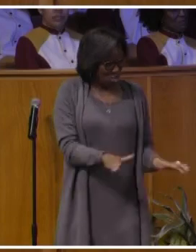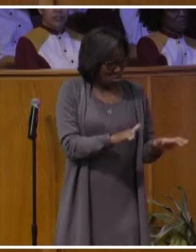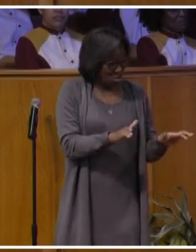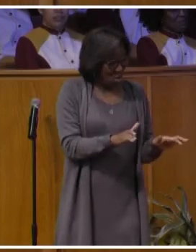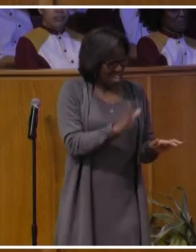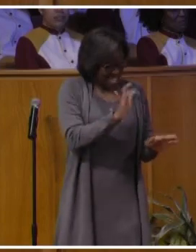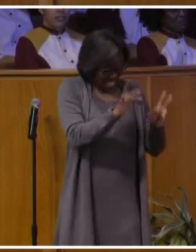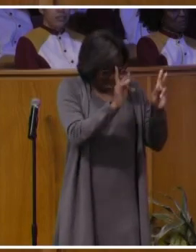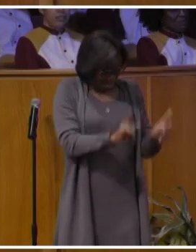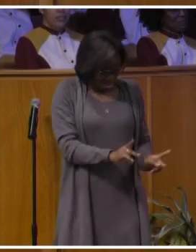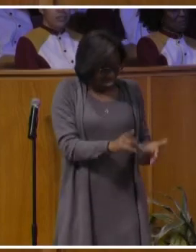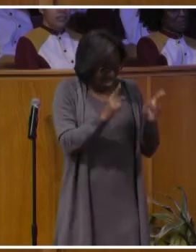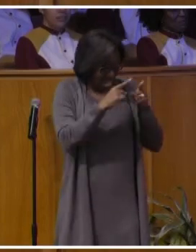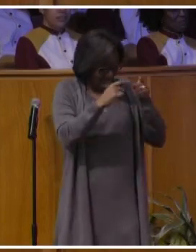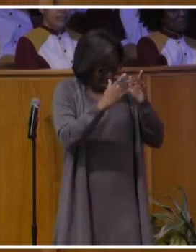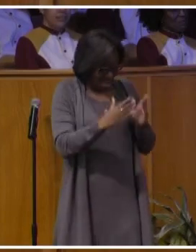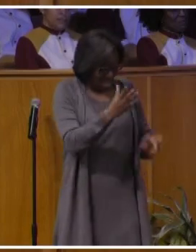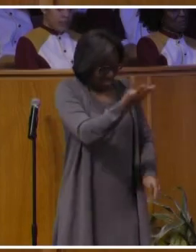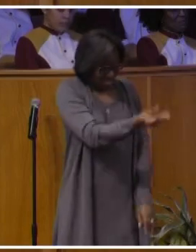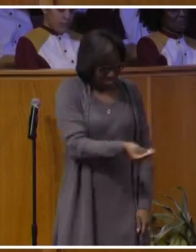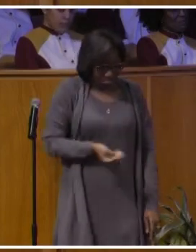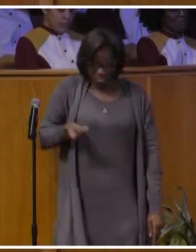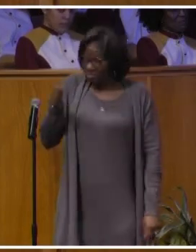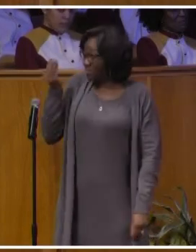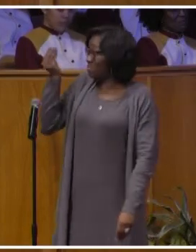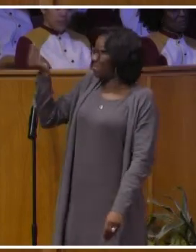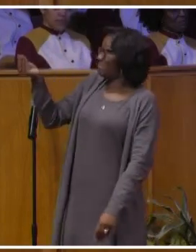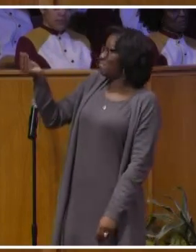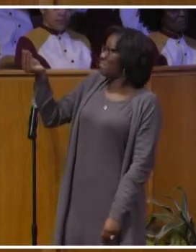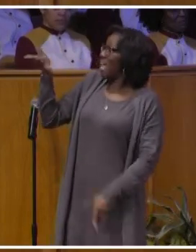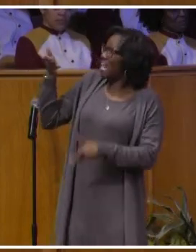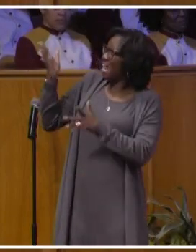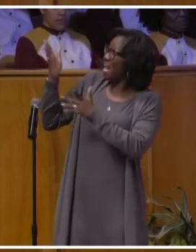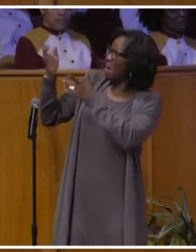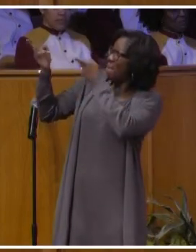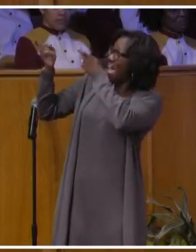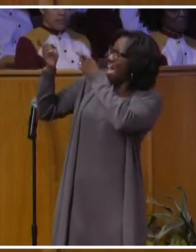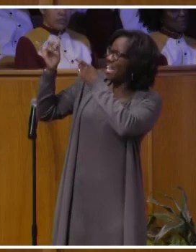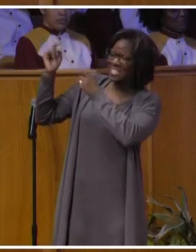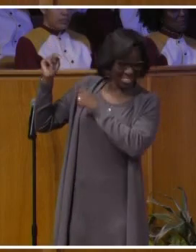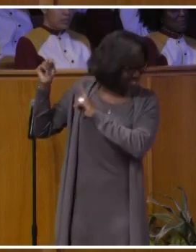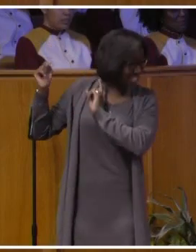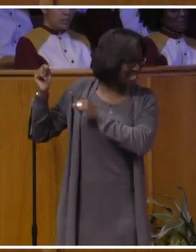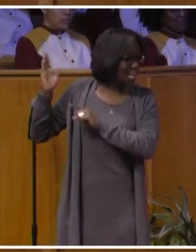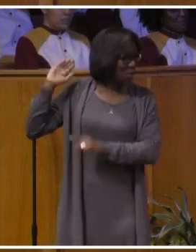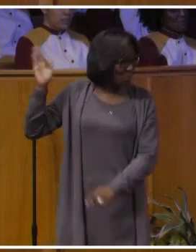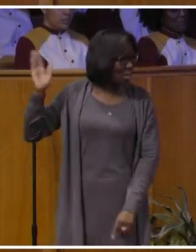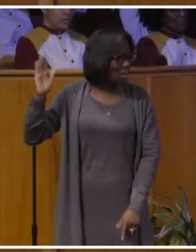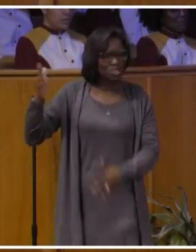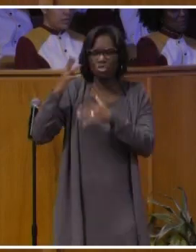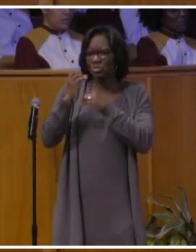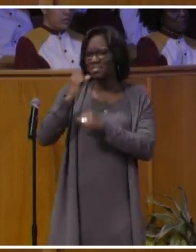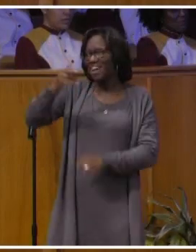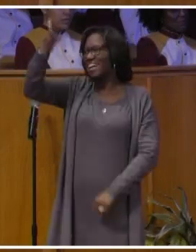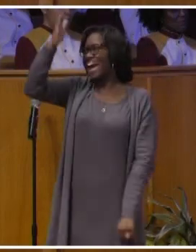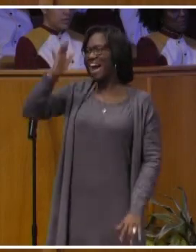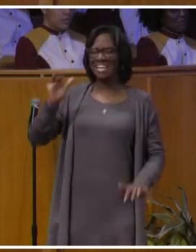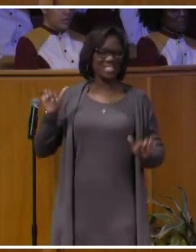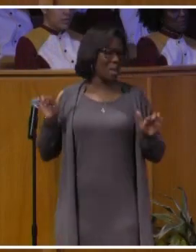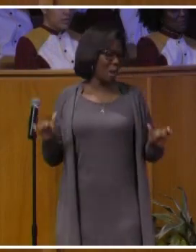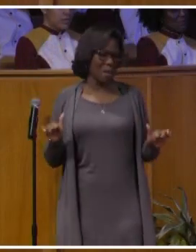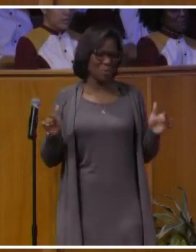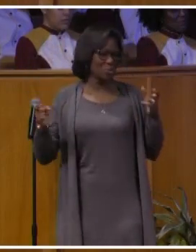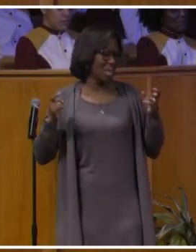is put your enemies in the hand of God and trust that God is able